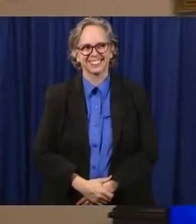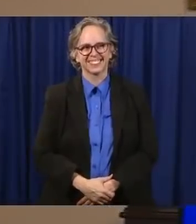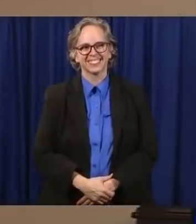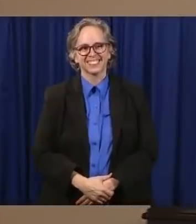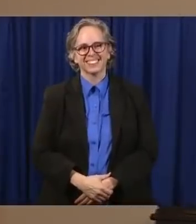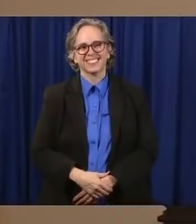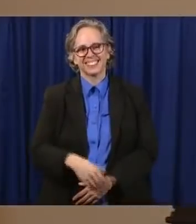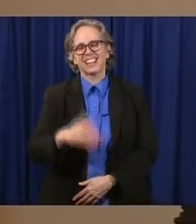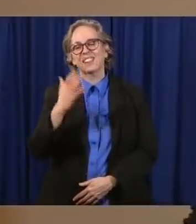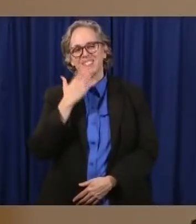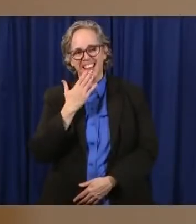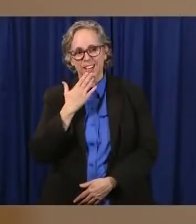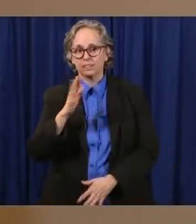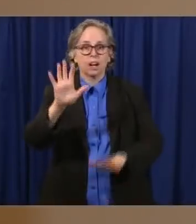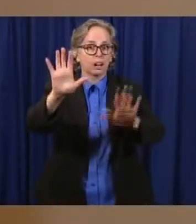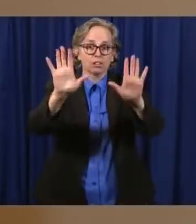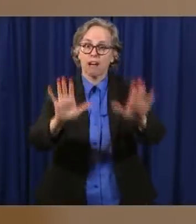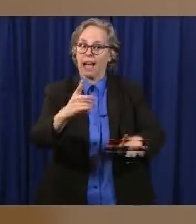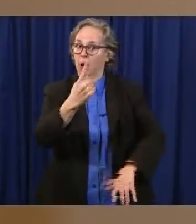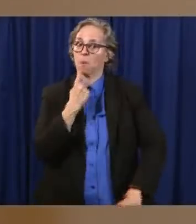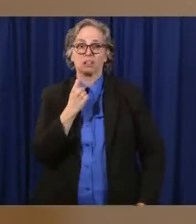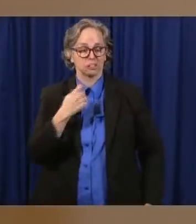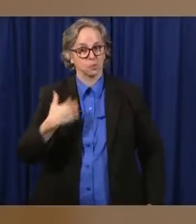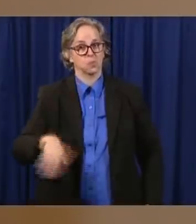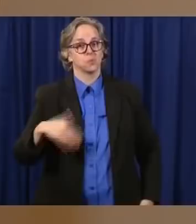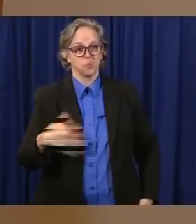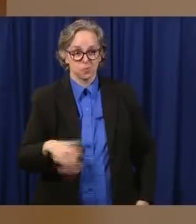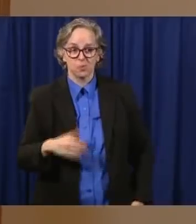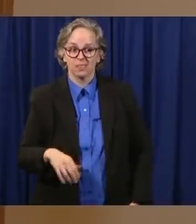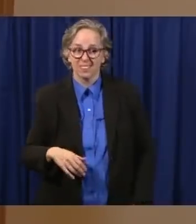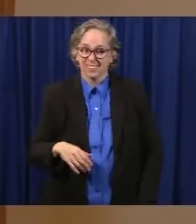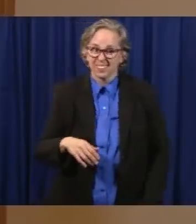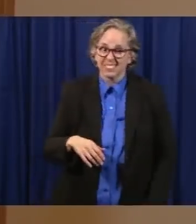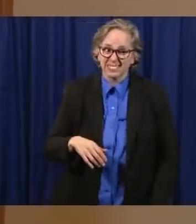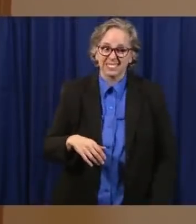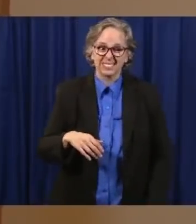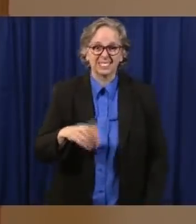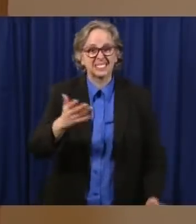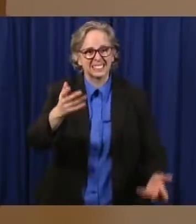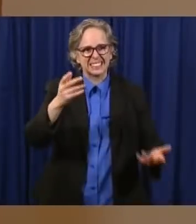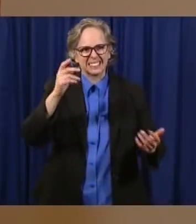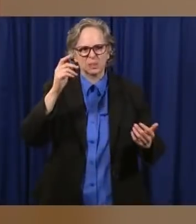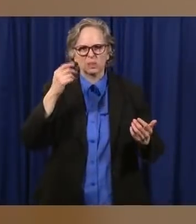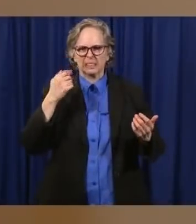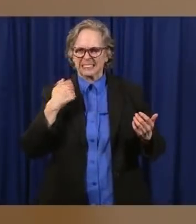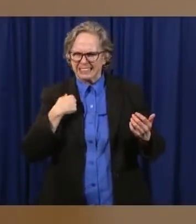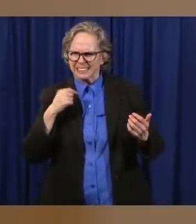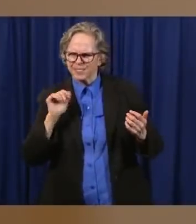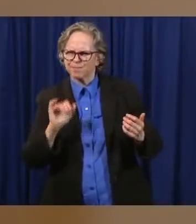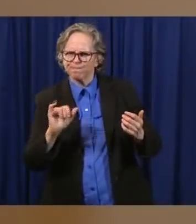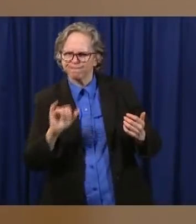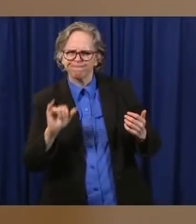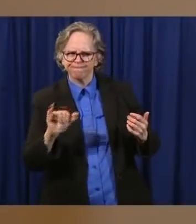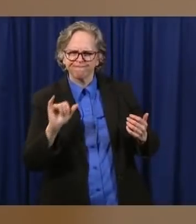Thank you. That is a great question, and it's something, you know, that we're really thinking